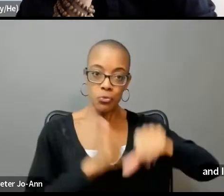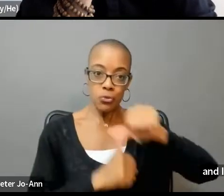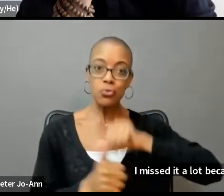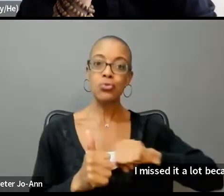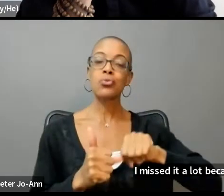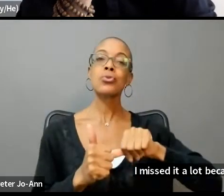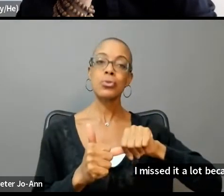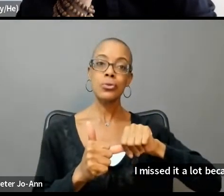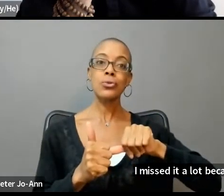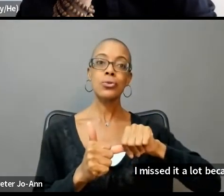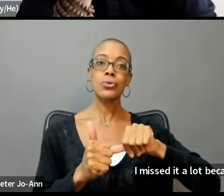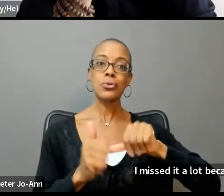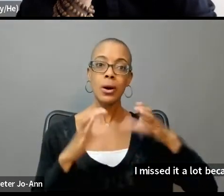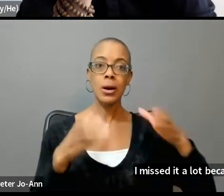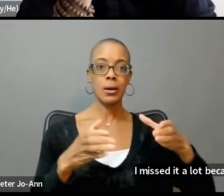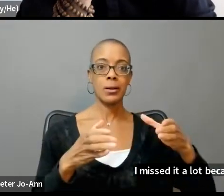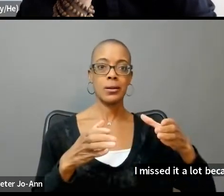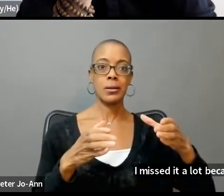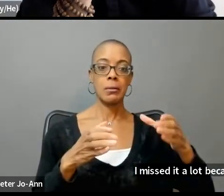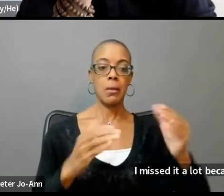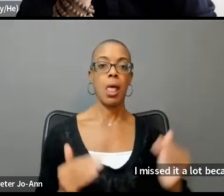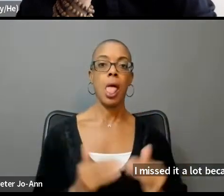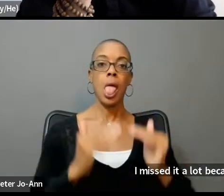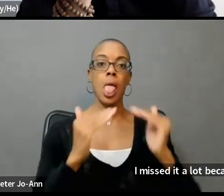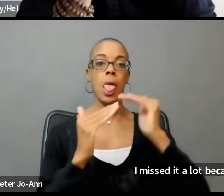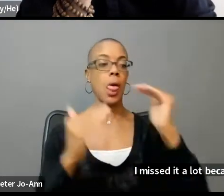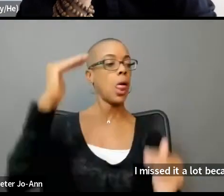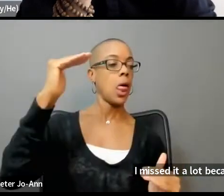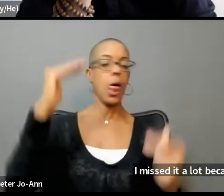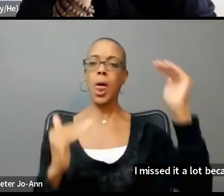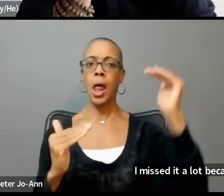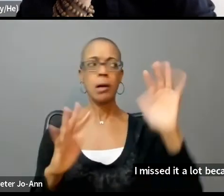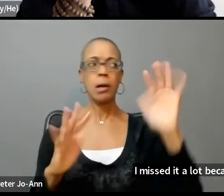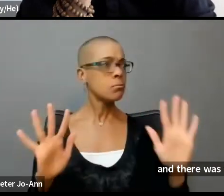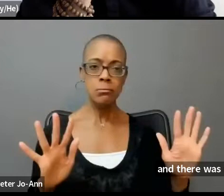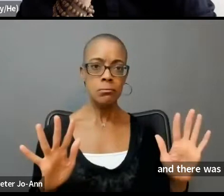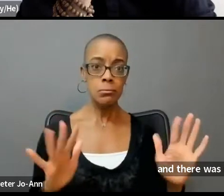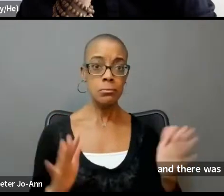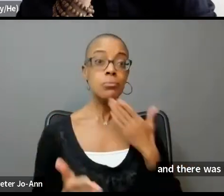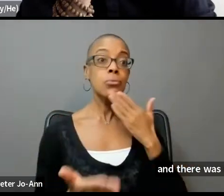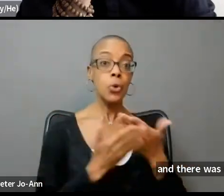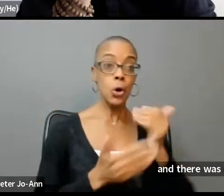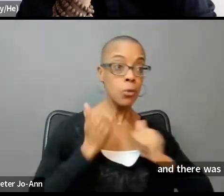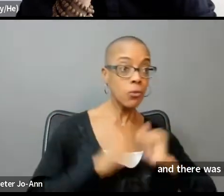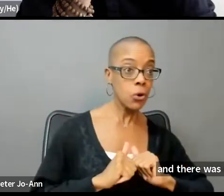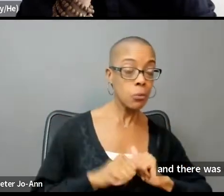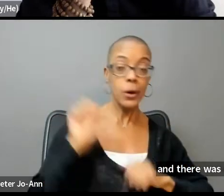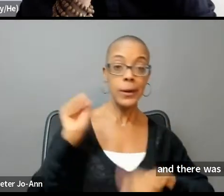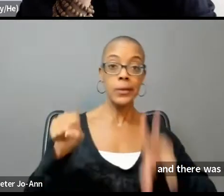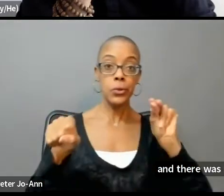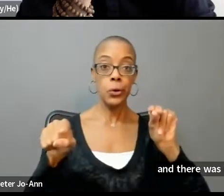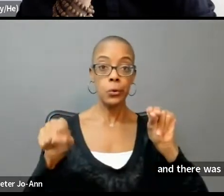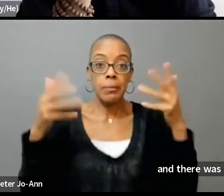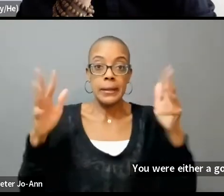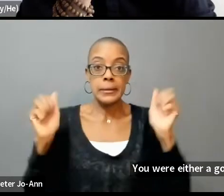were no classes in it. You were either a good performer or you weren't. That's it.